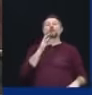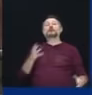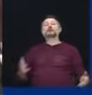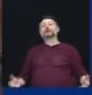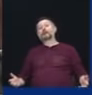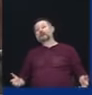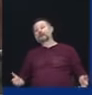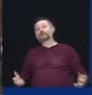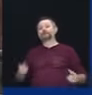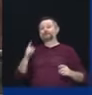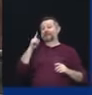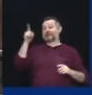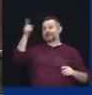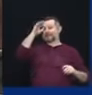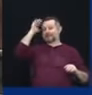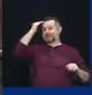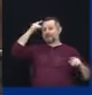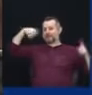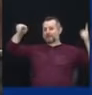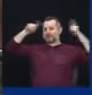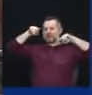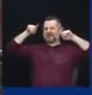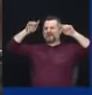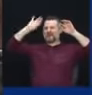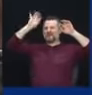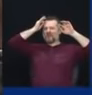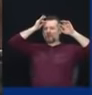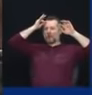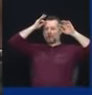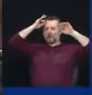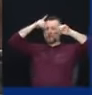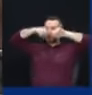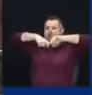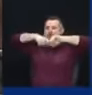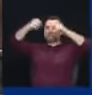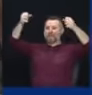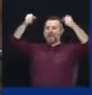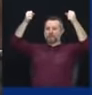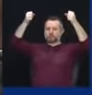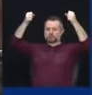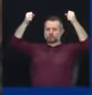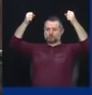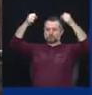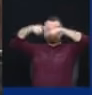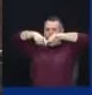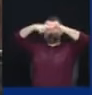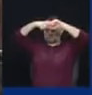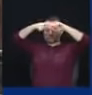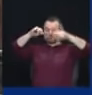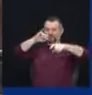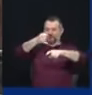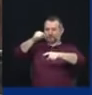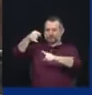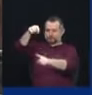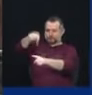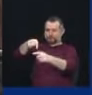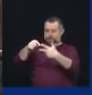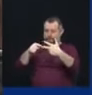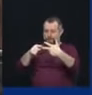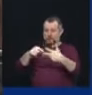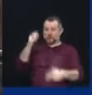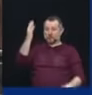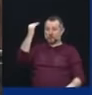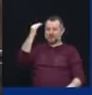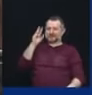They have put a pause federally on Johnson & Johnson because six people had an